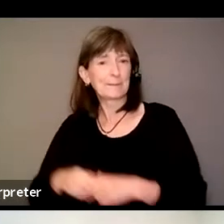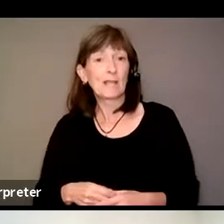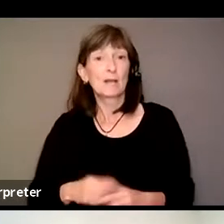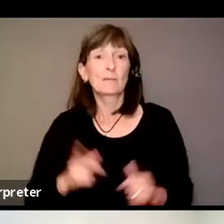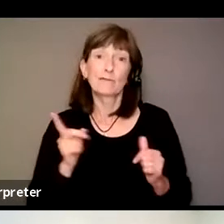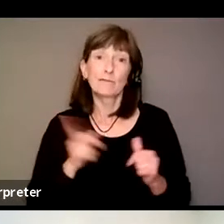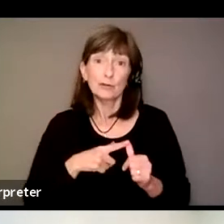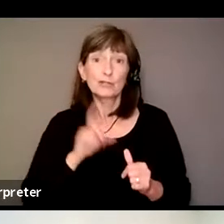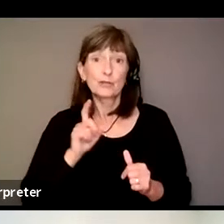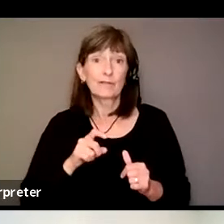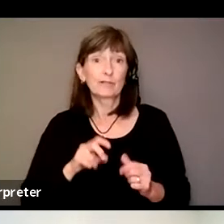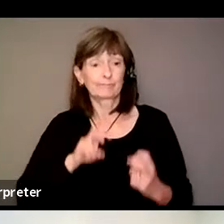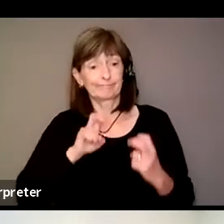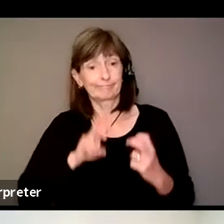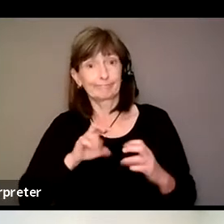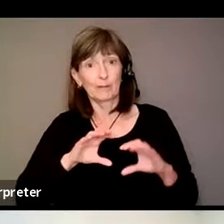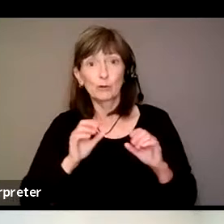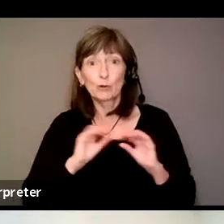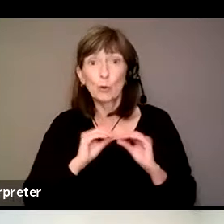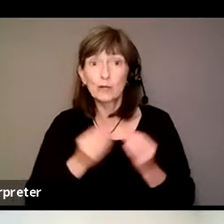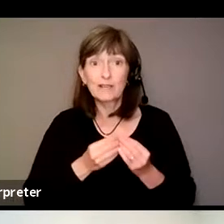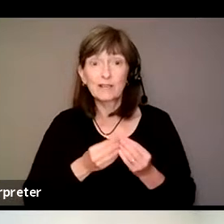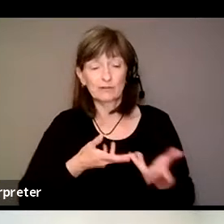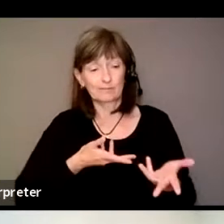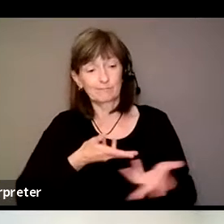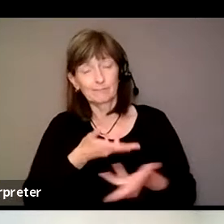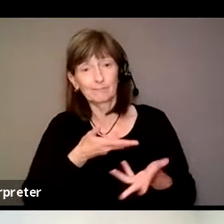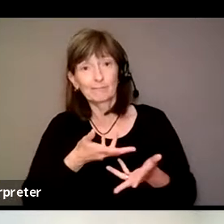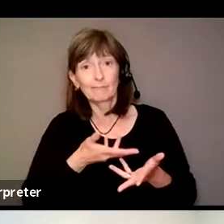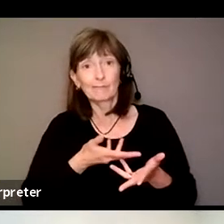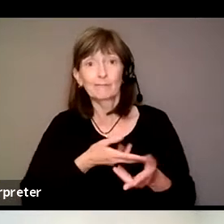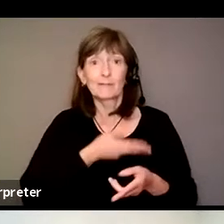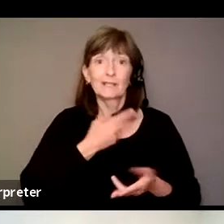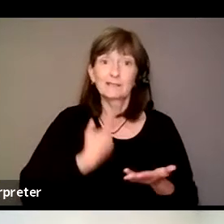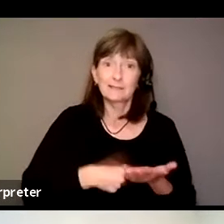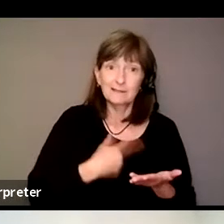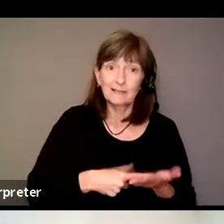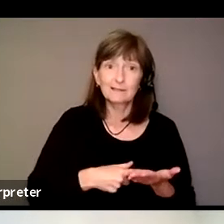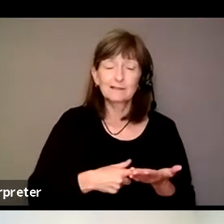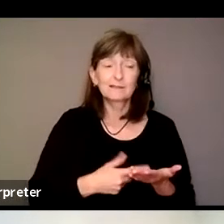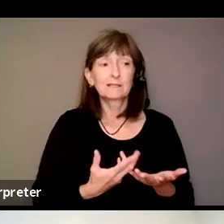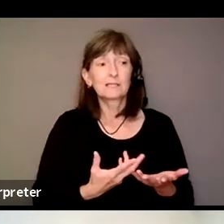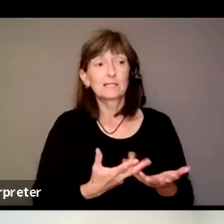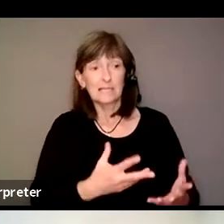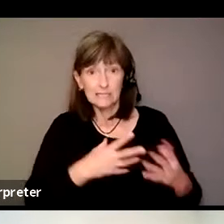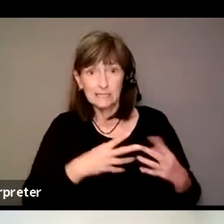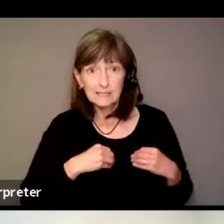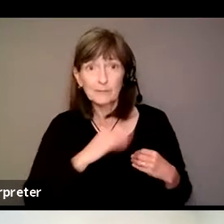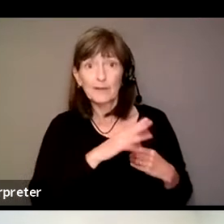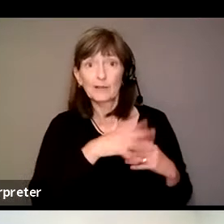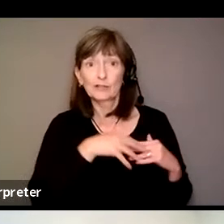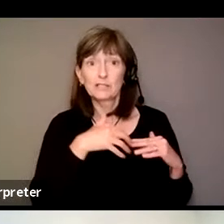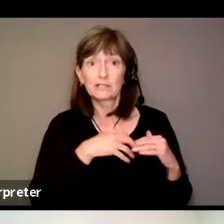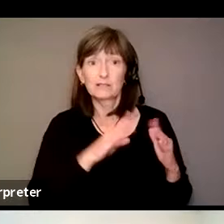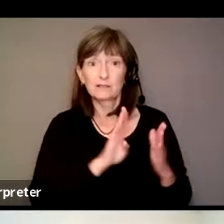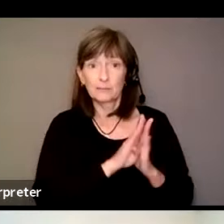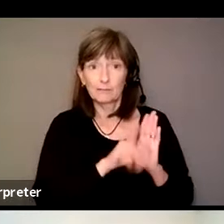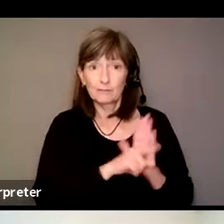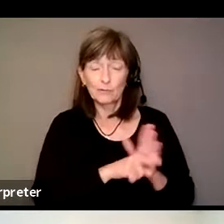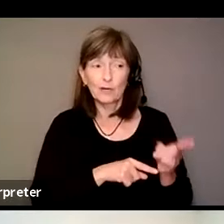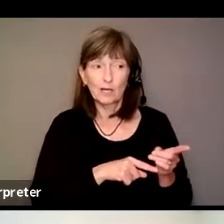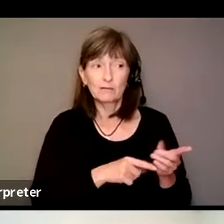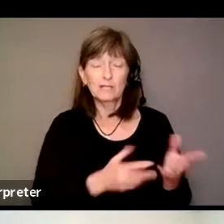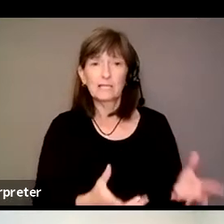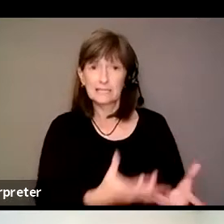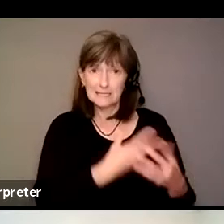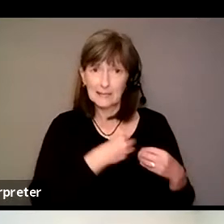sit down with Indigenous groups. We have to embrace their culture and their Indigenous background. And what I find is happening in